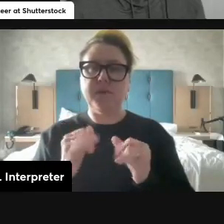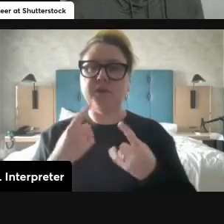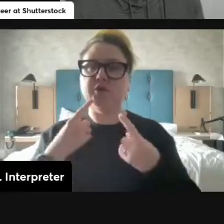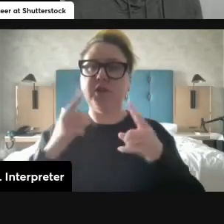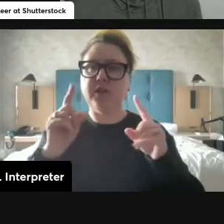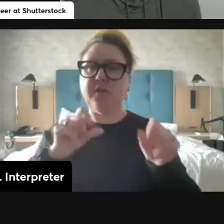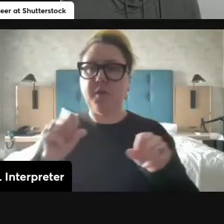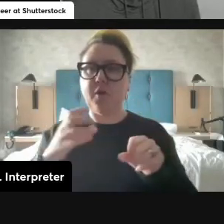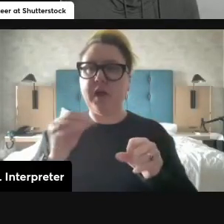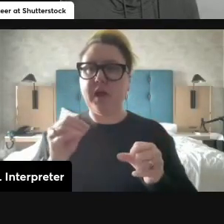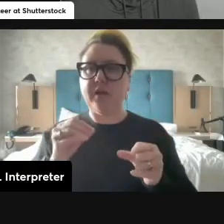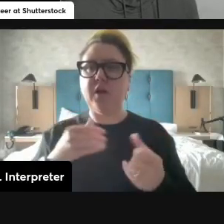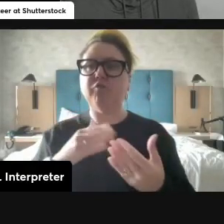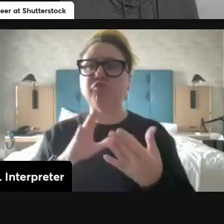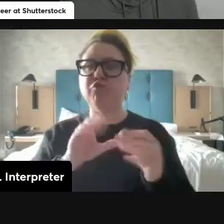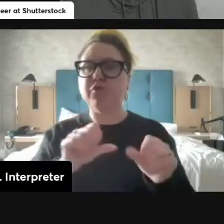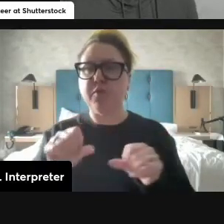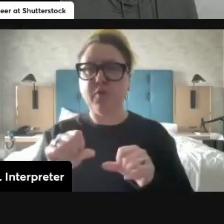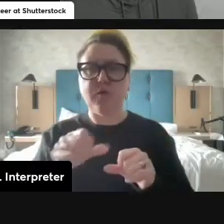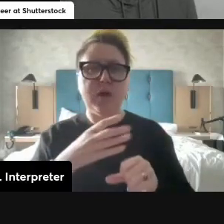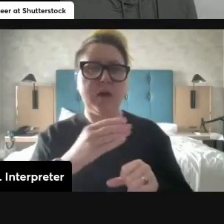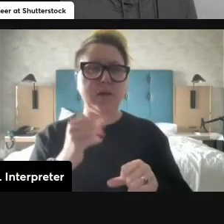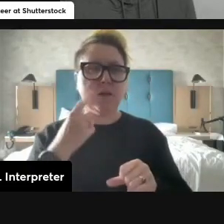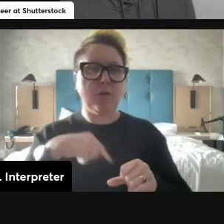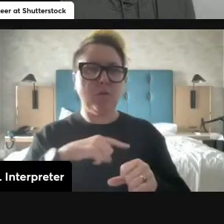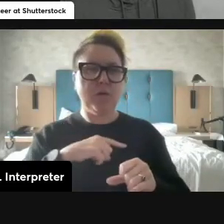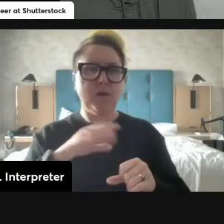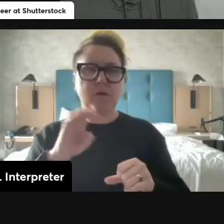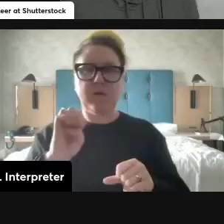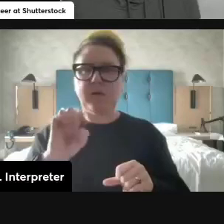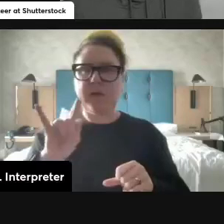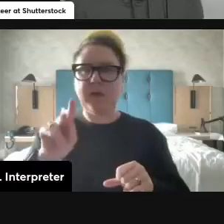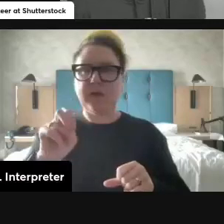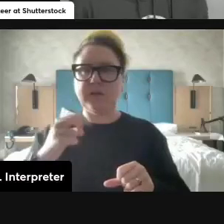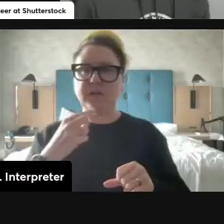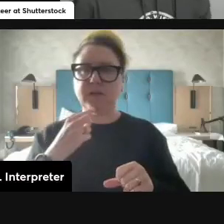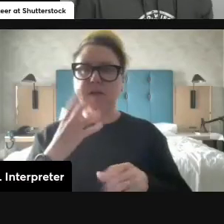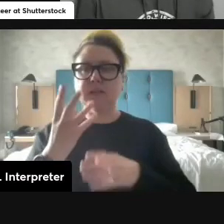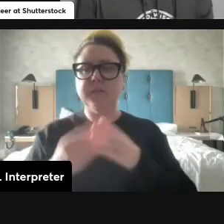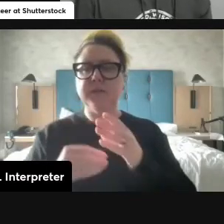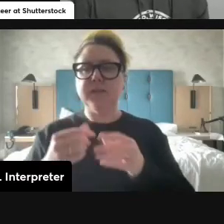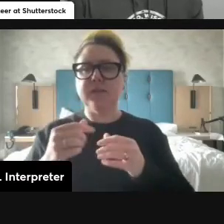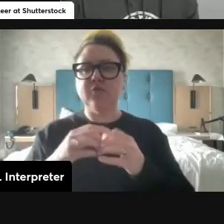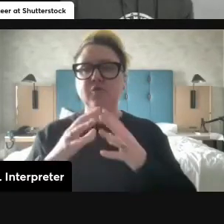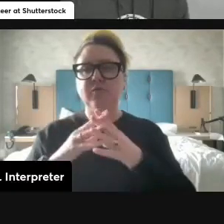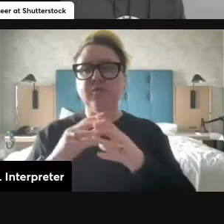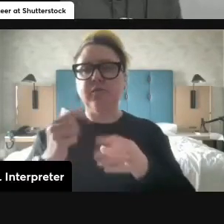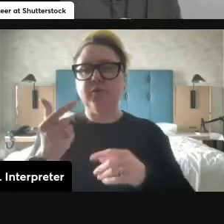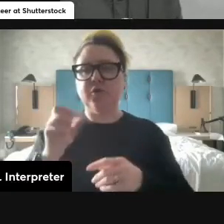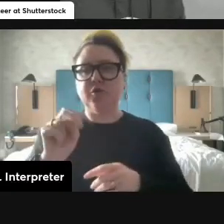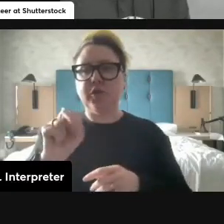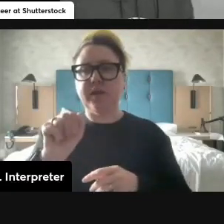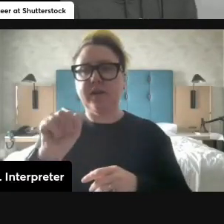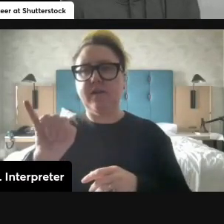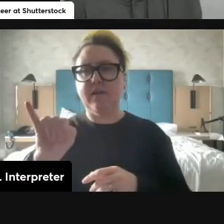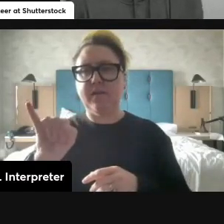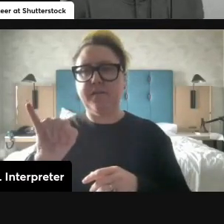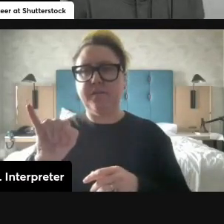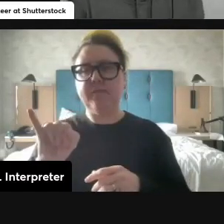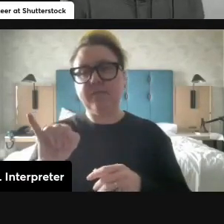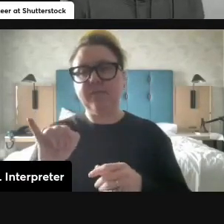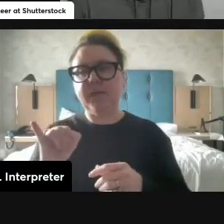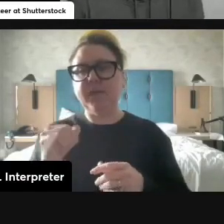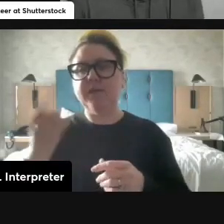approachable. I think we're contractually obligated to say it's missing Gen AI. So something with AI, right, to make